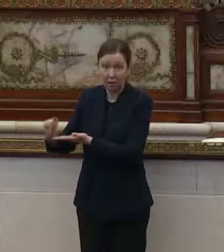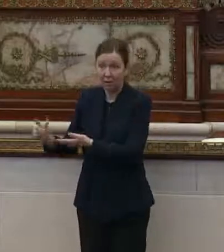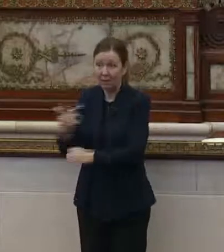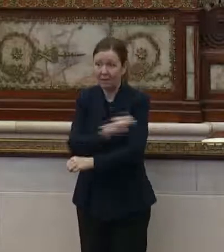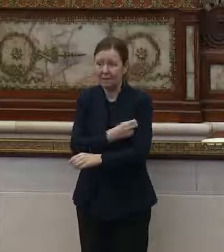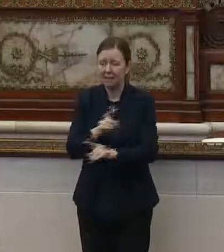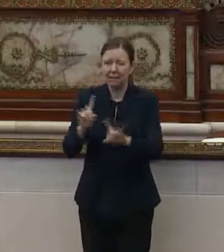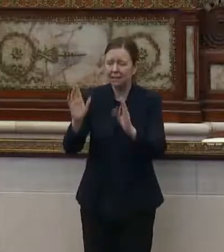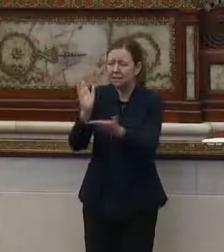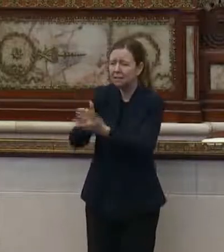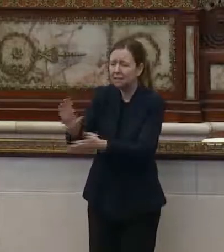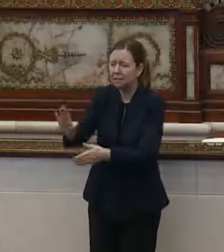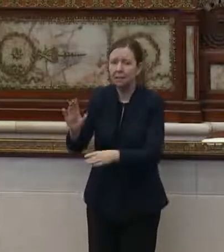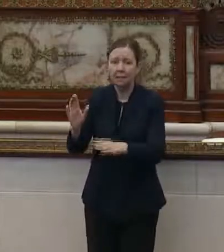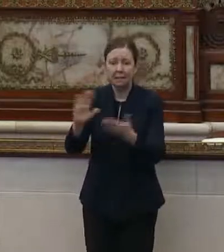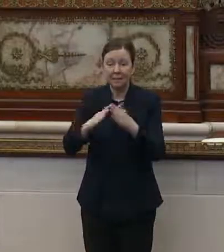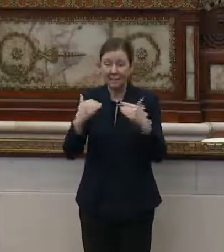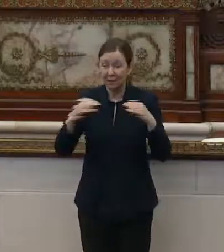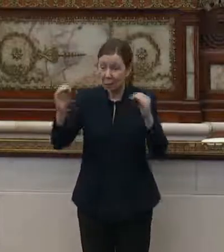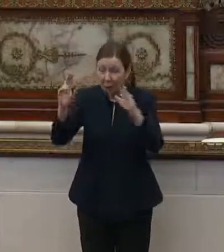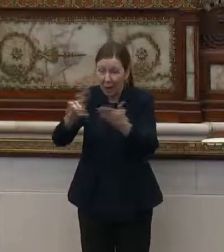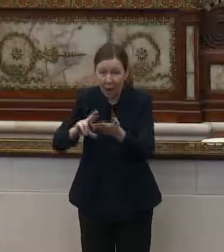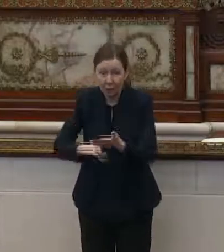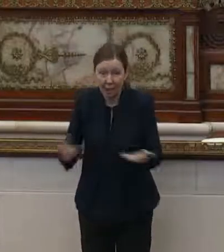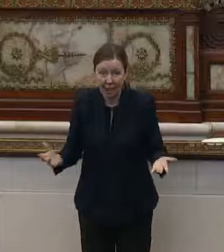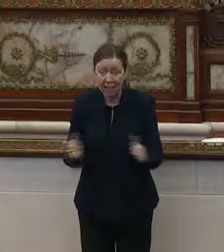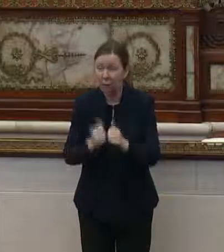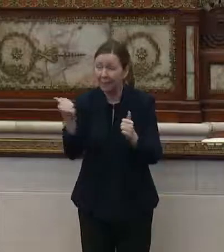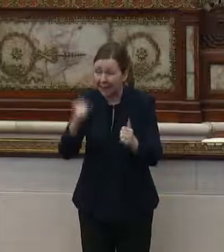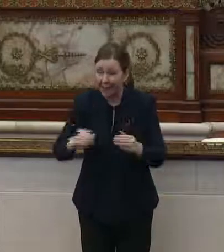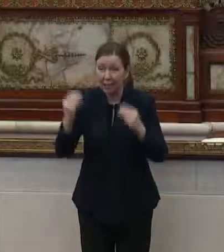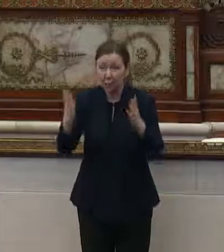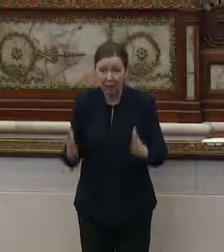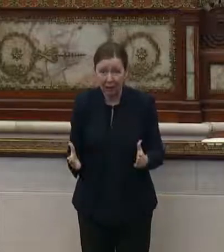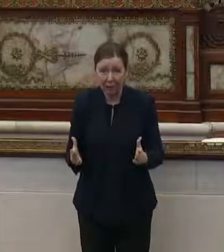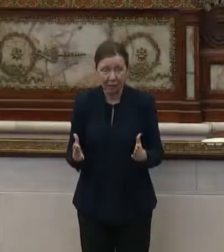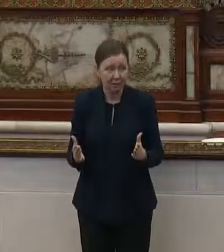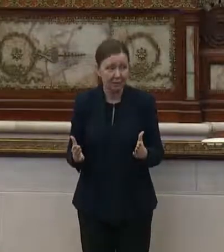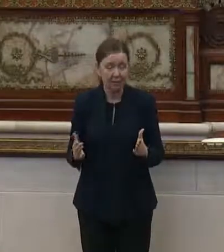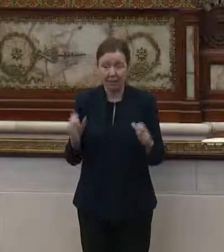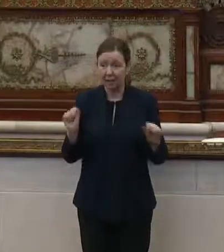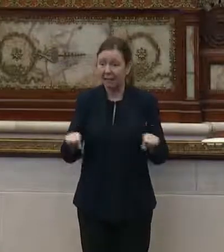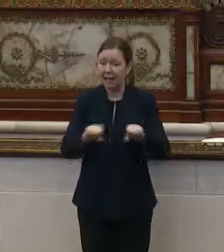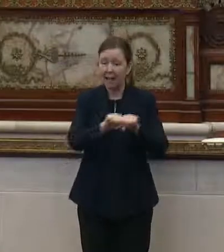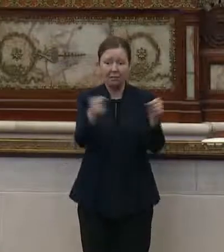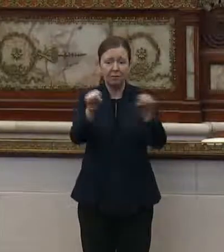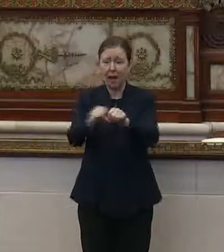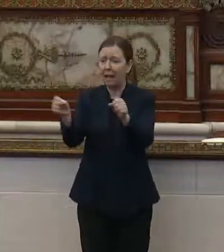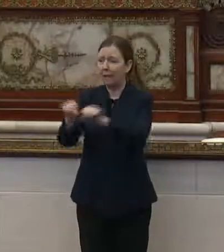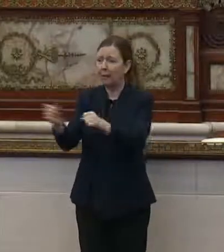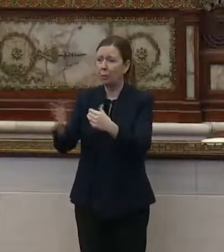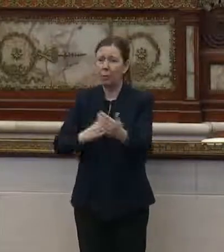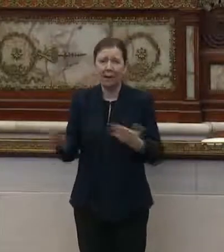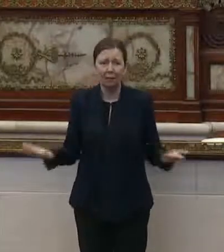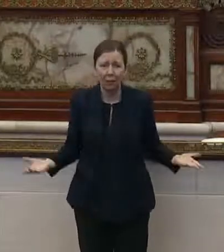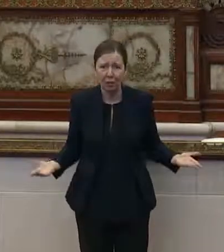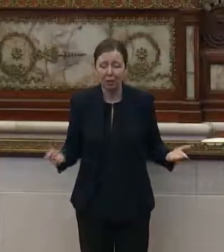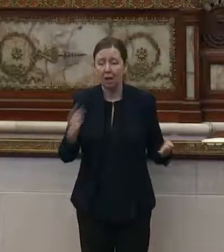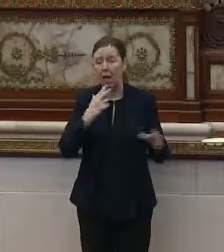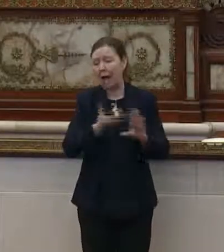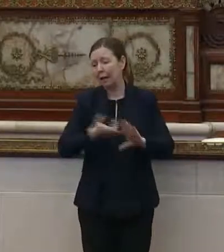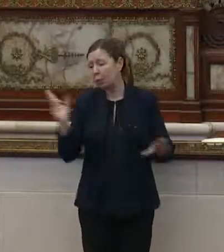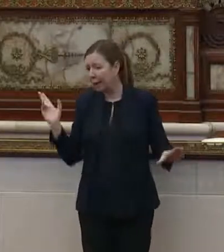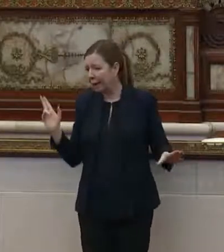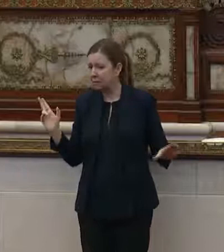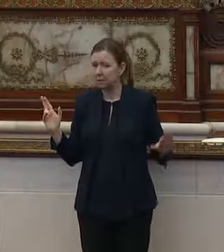The city has no contract with any providers. They can violate whatever. They could say, I quit. They